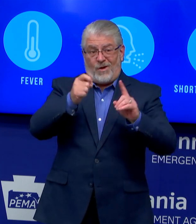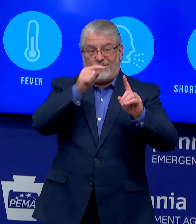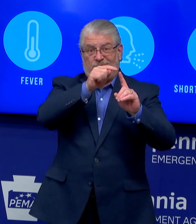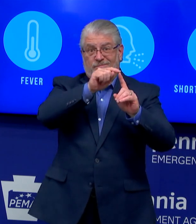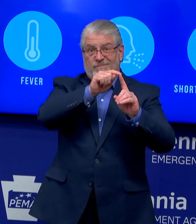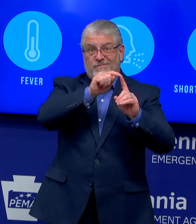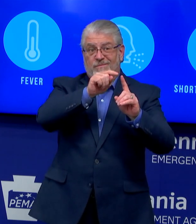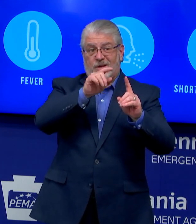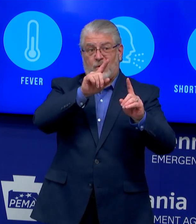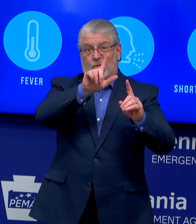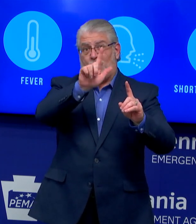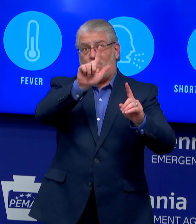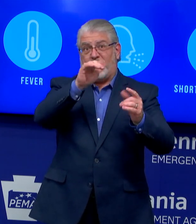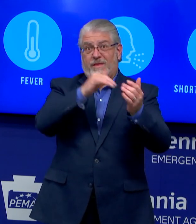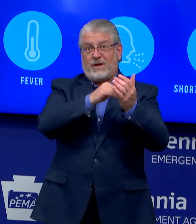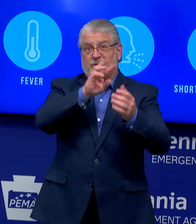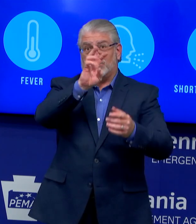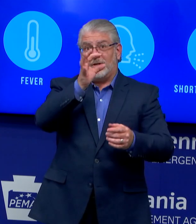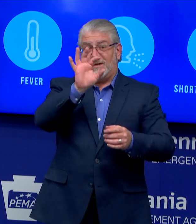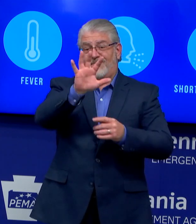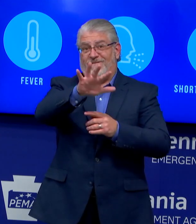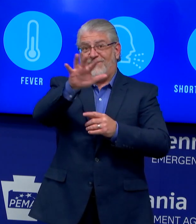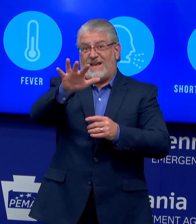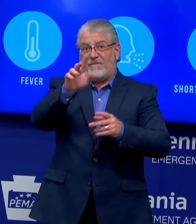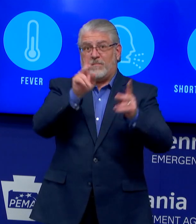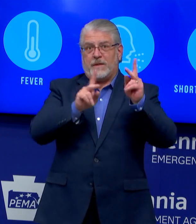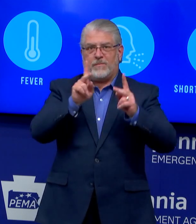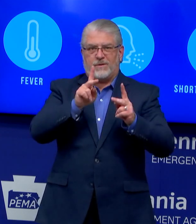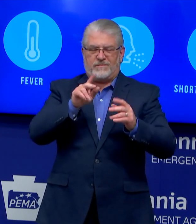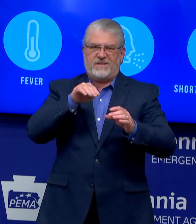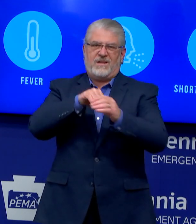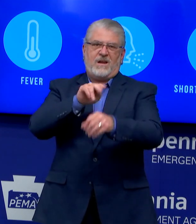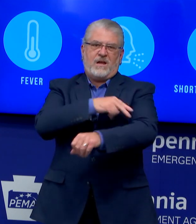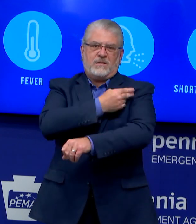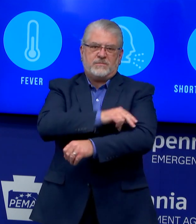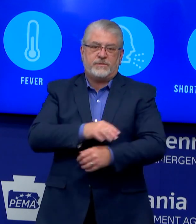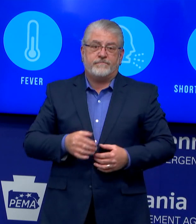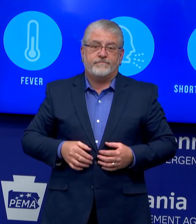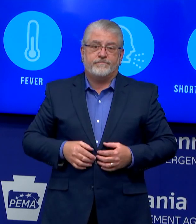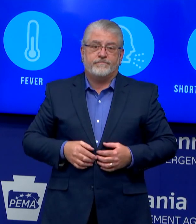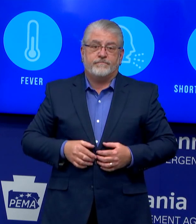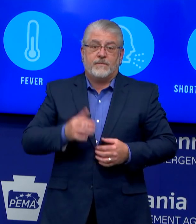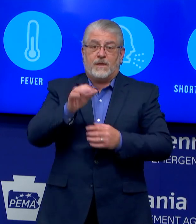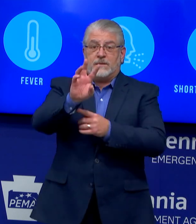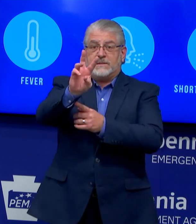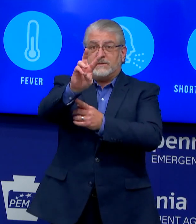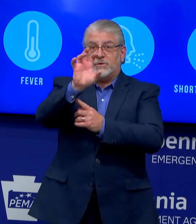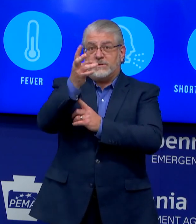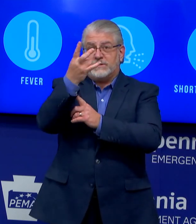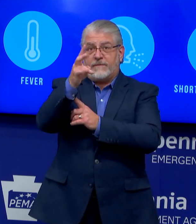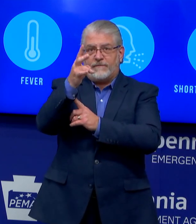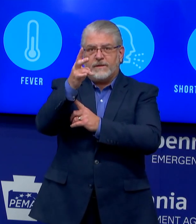617 of those hospitalized are requiring the use of a ventilator or a breathing machine.